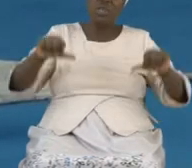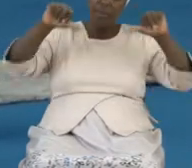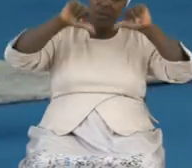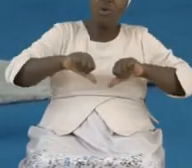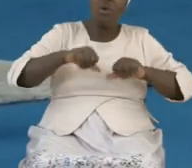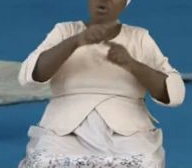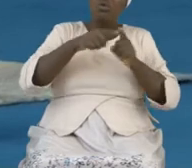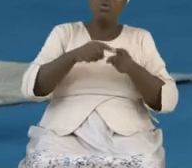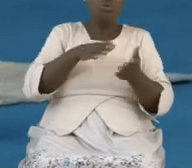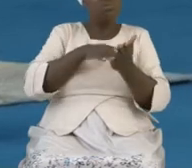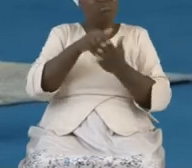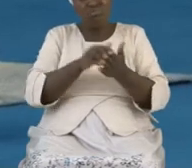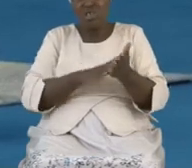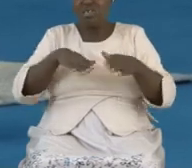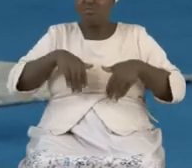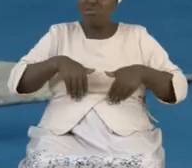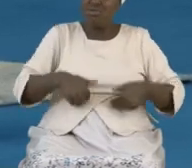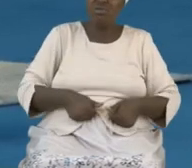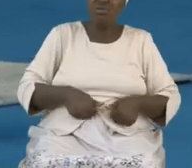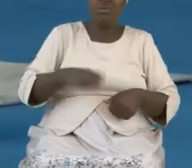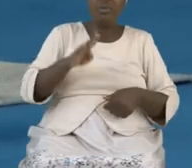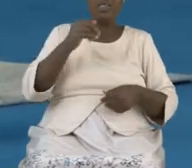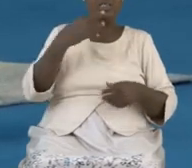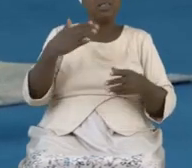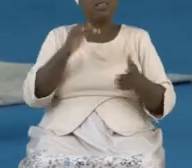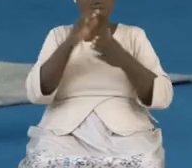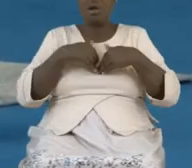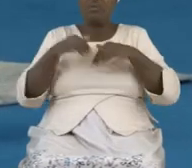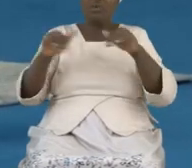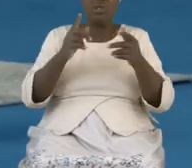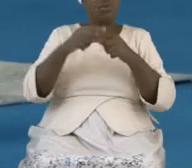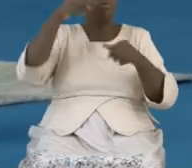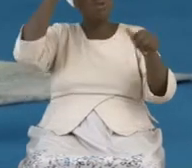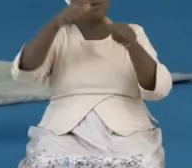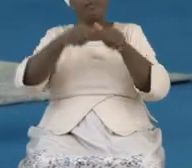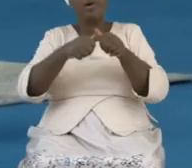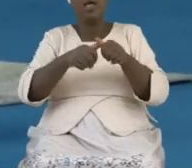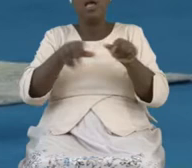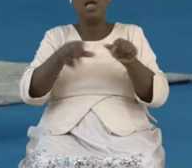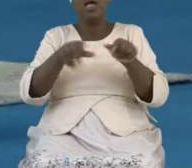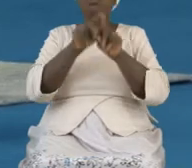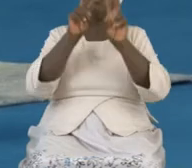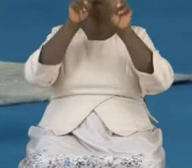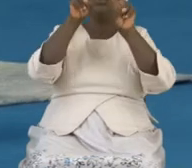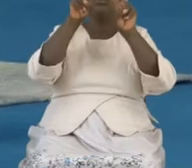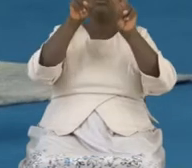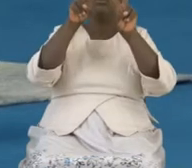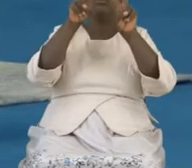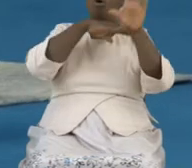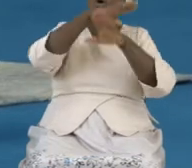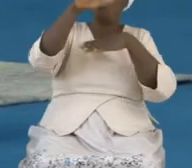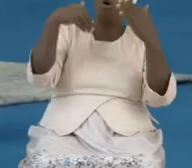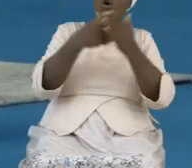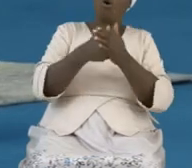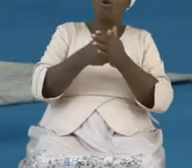by the things you have done. Then you remember, as you look up, all at the beginning, all at